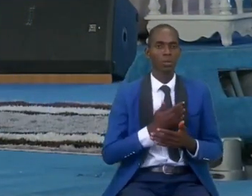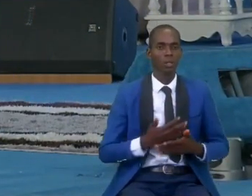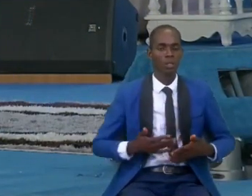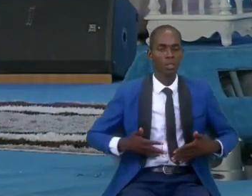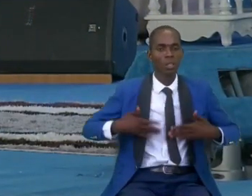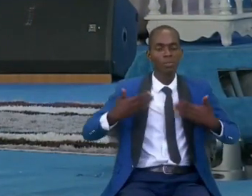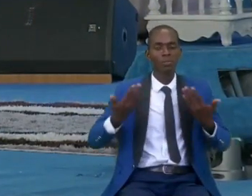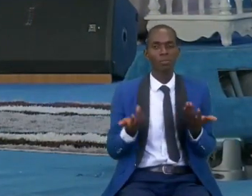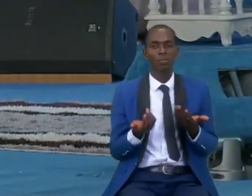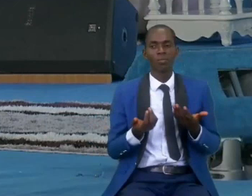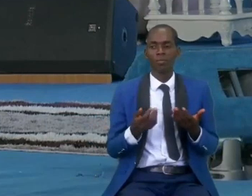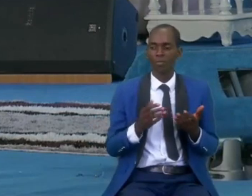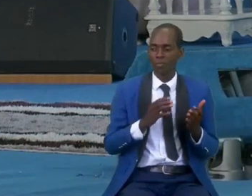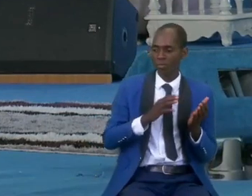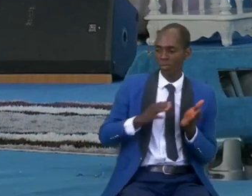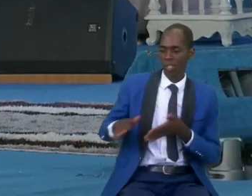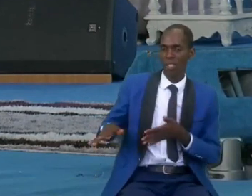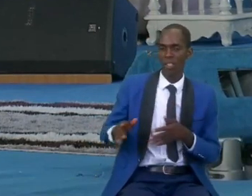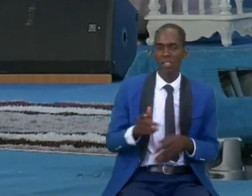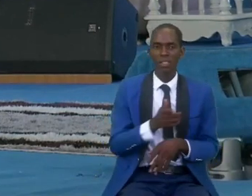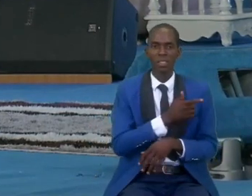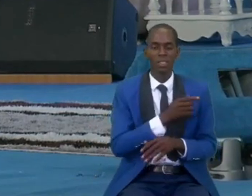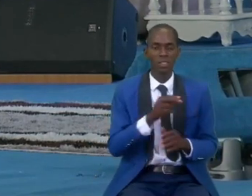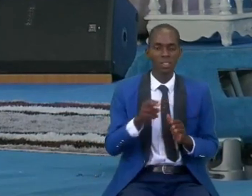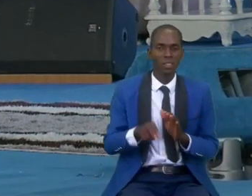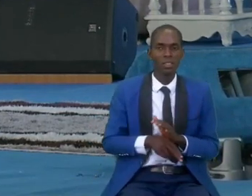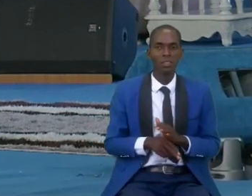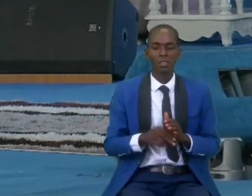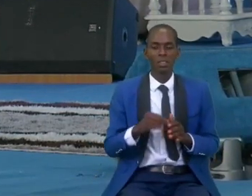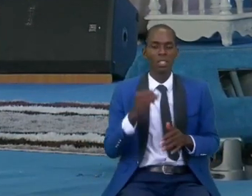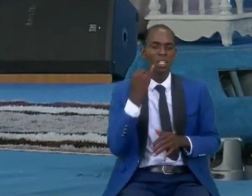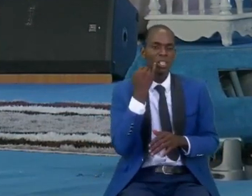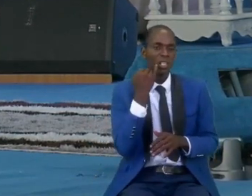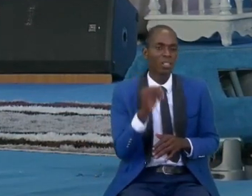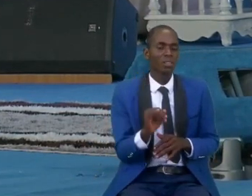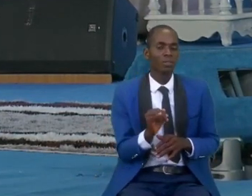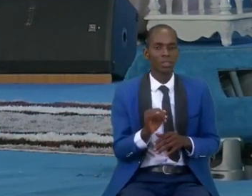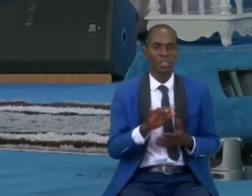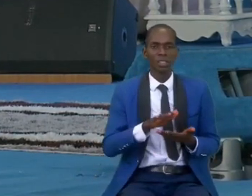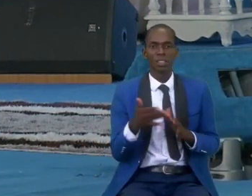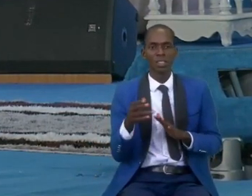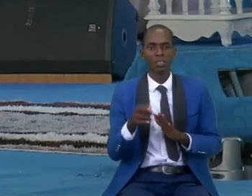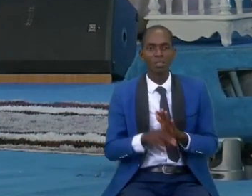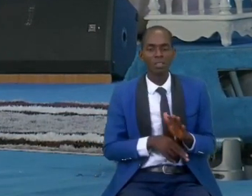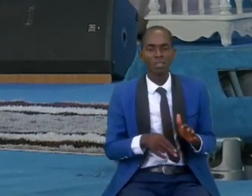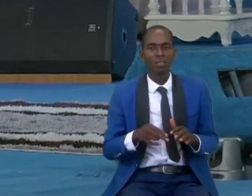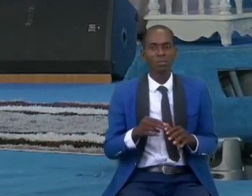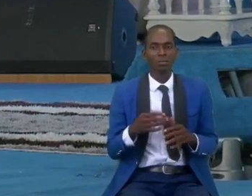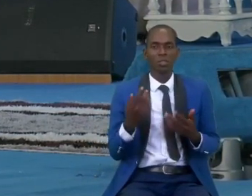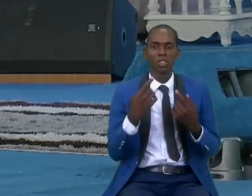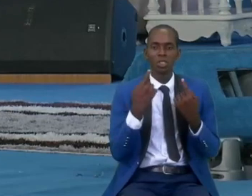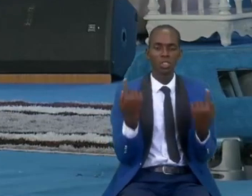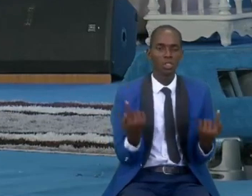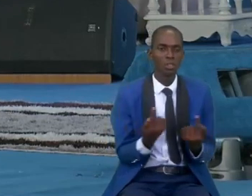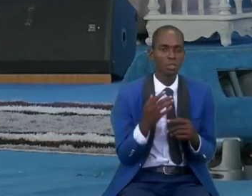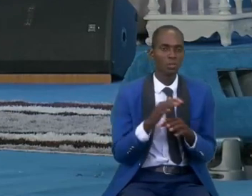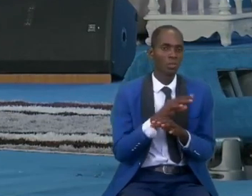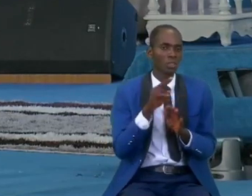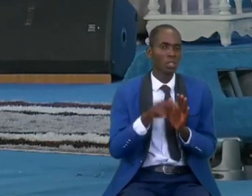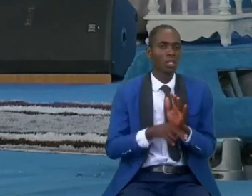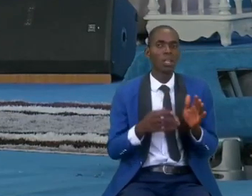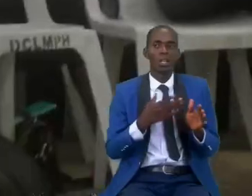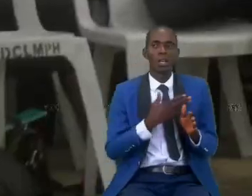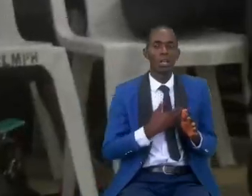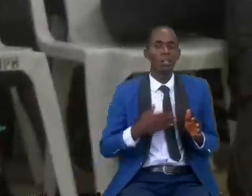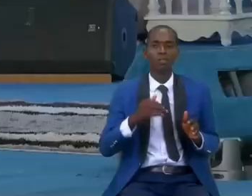envy, numbness, transgression, and incorrigibility, I pray the Lord will wipe them